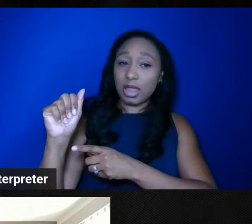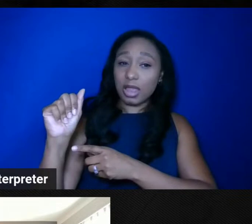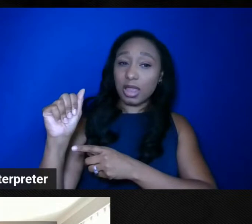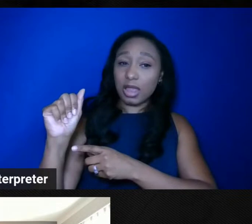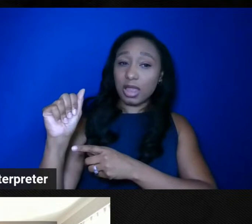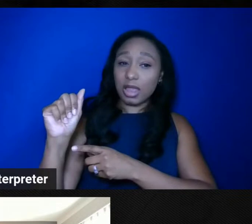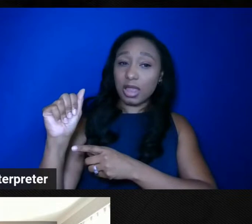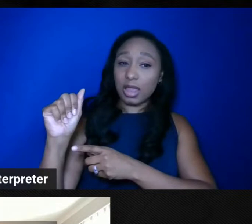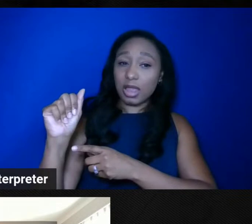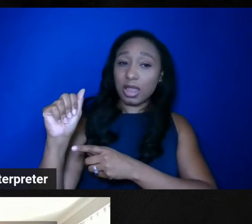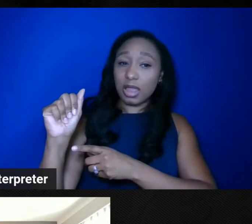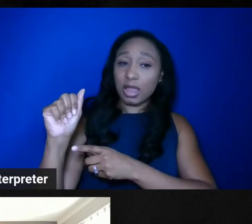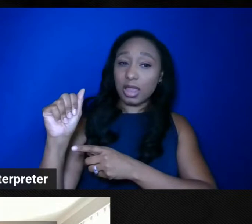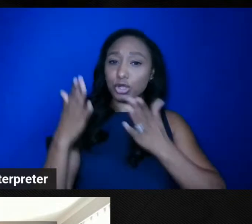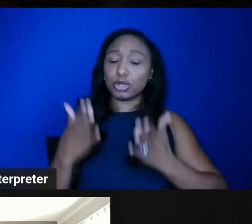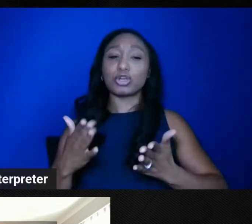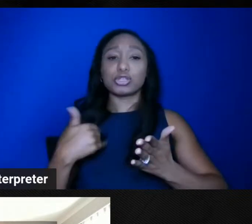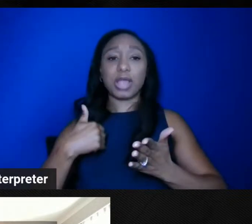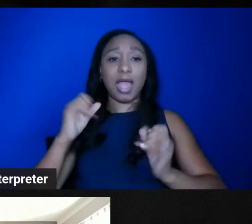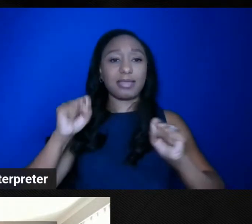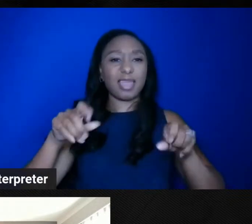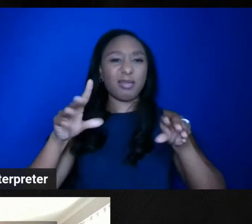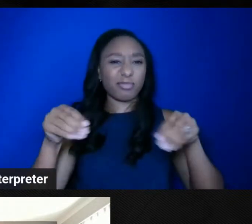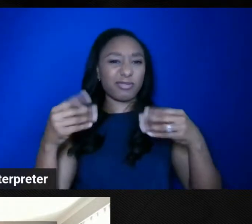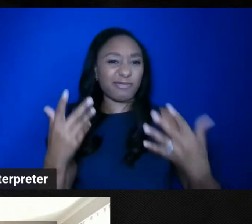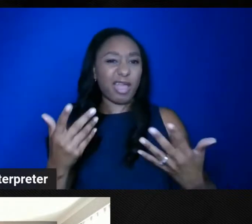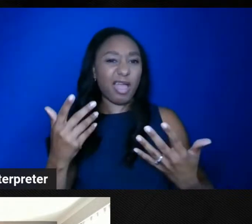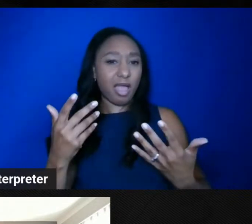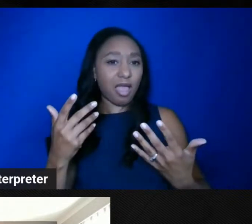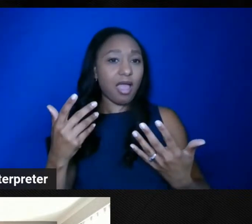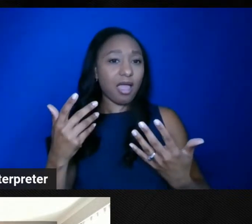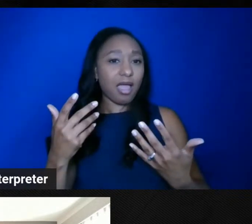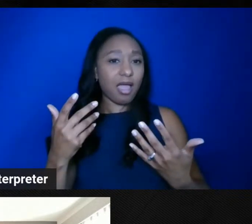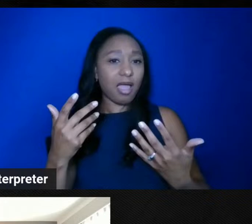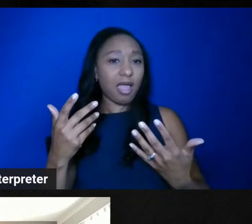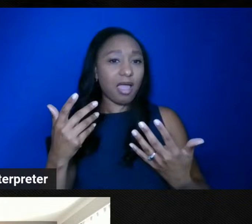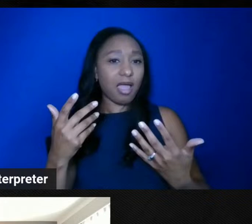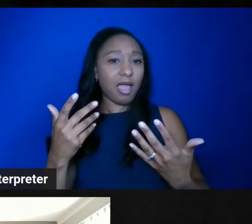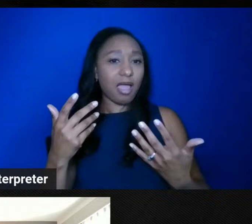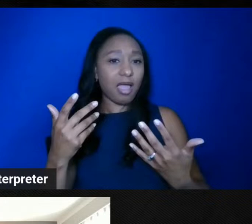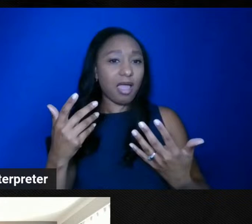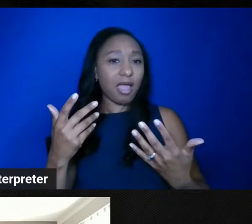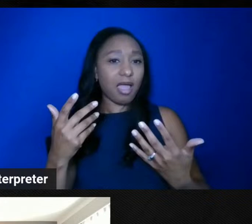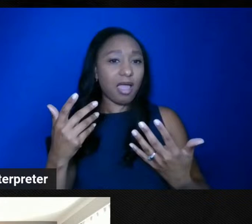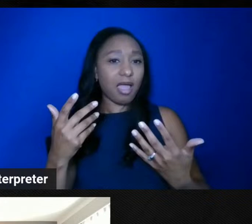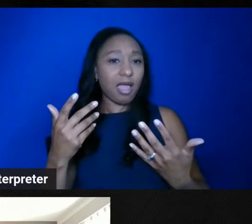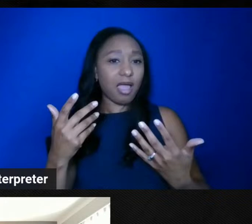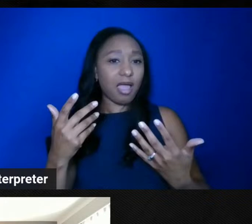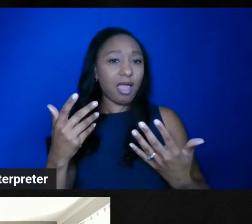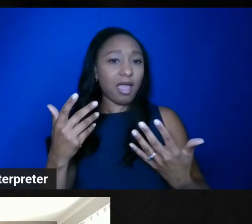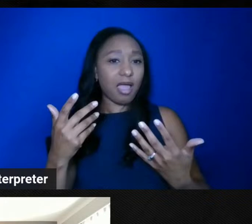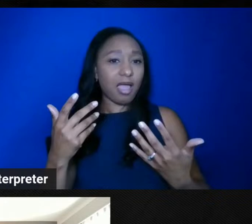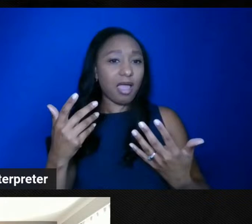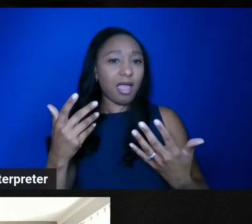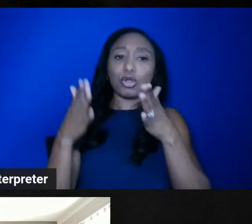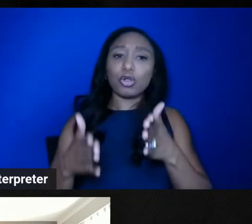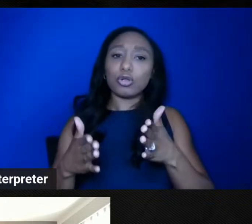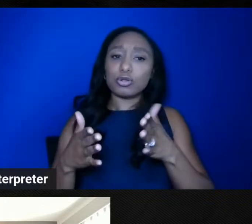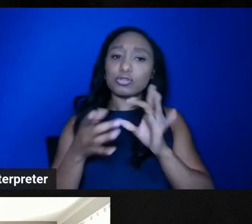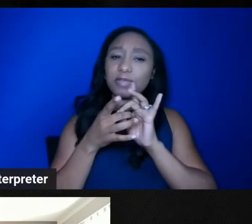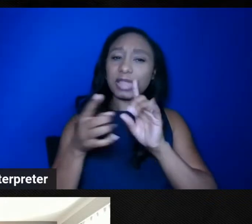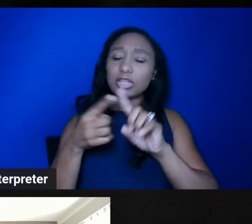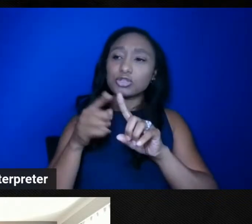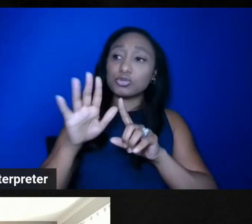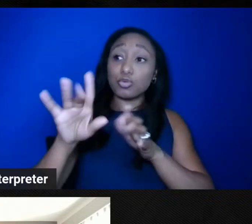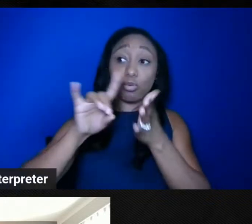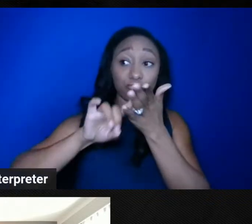for, I'd be happy to put your full name on this call. The BAHS school counselors ask, based on your historical